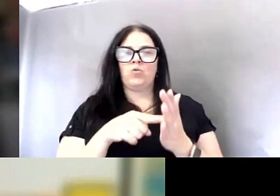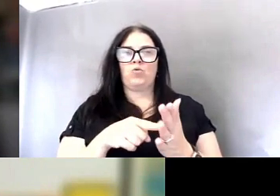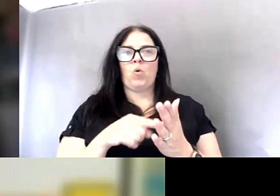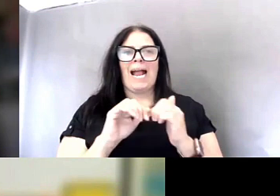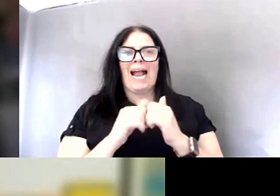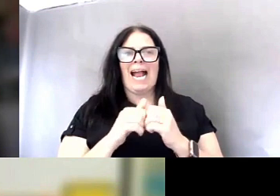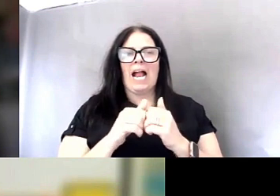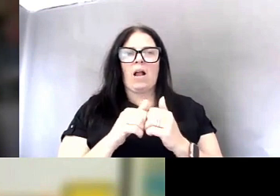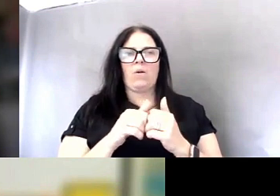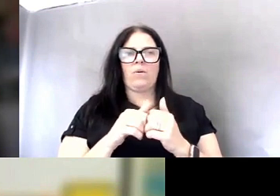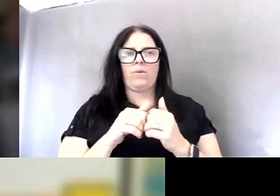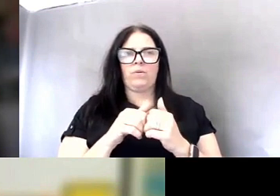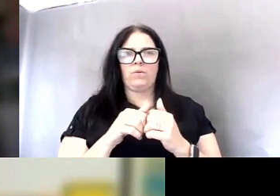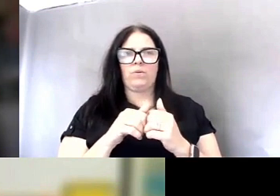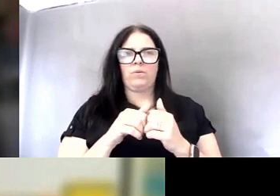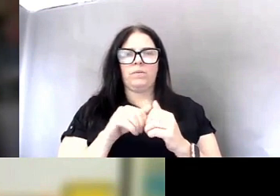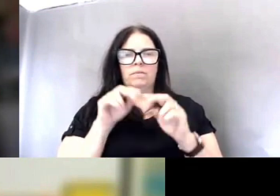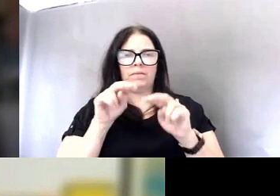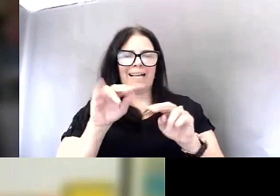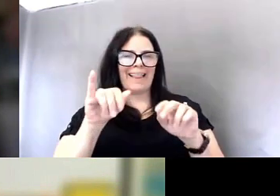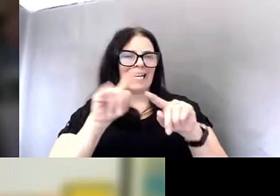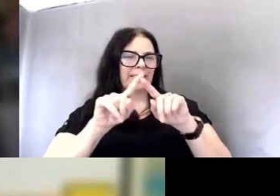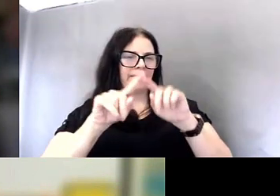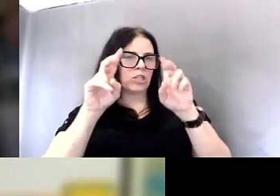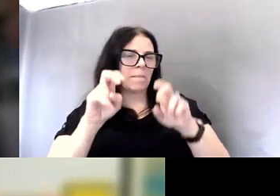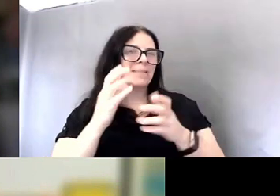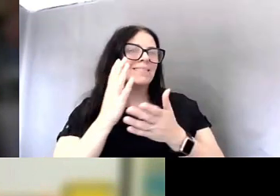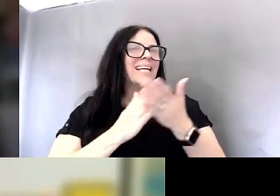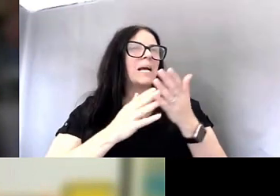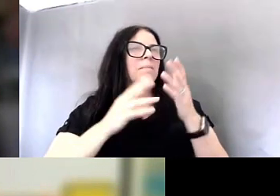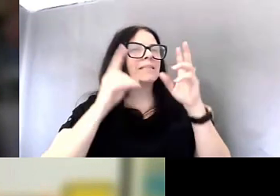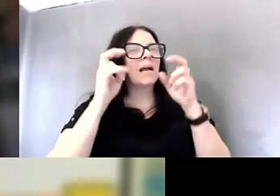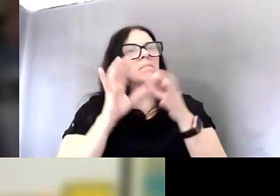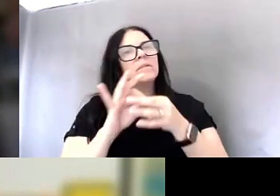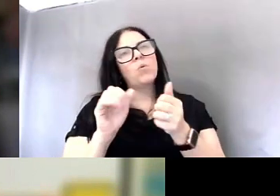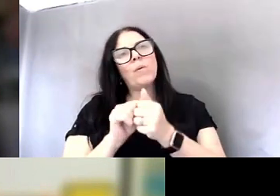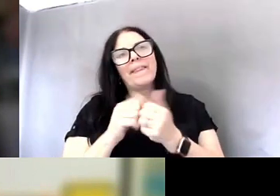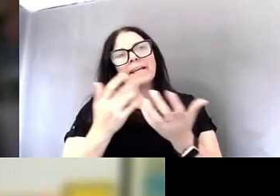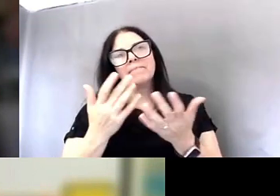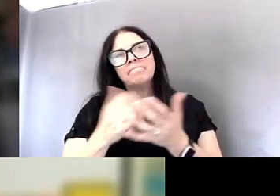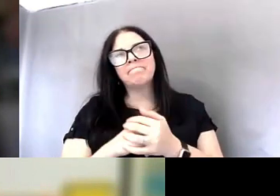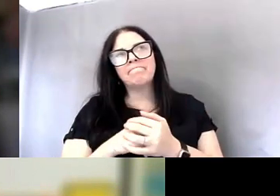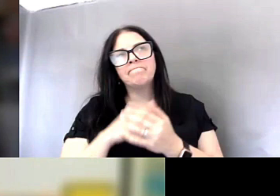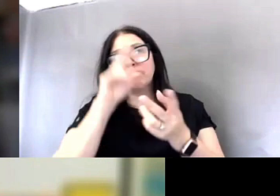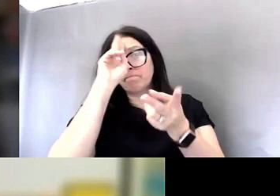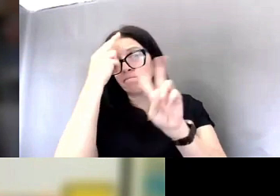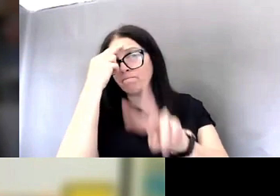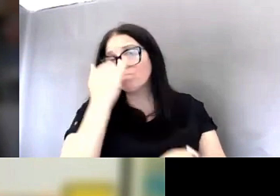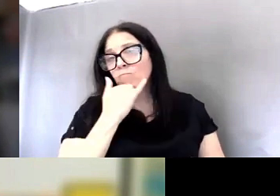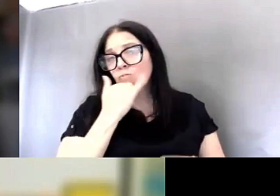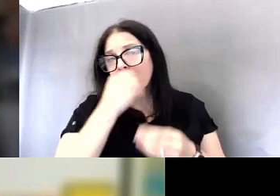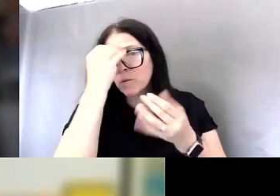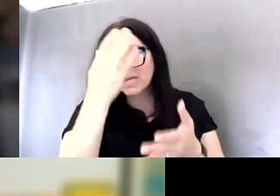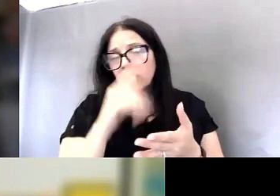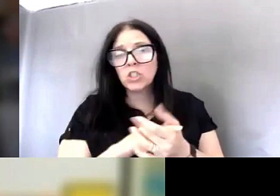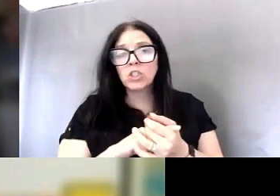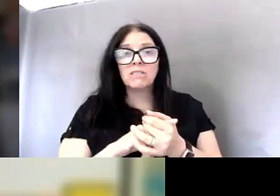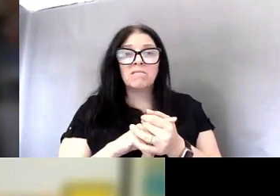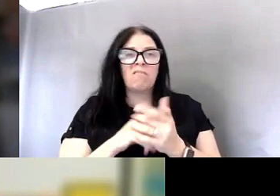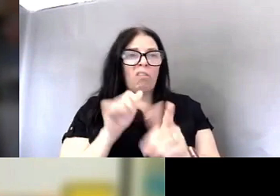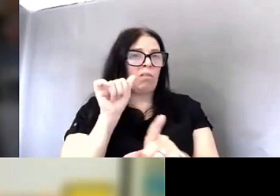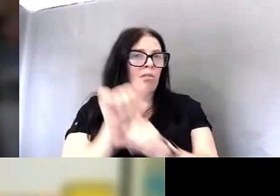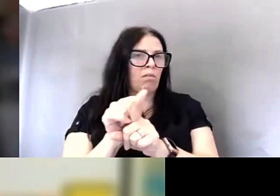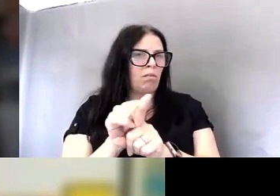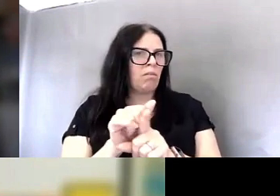addressed topics around misinformation, misleading, manipulative, and harmful